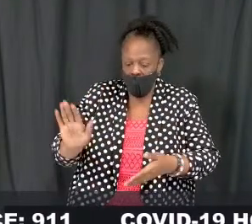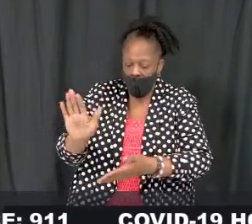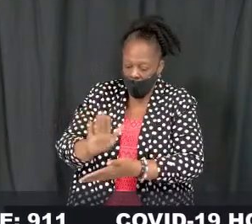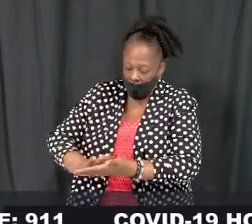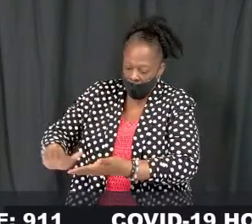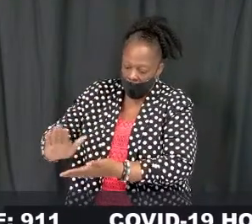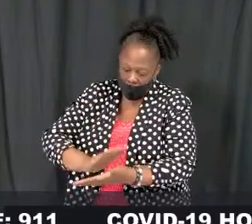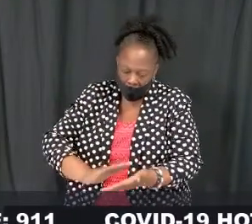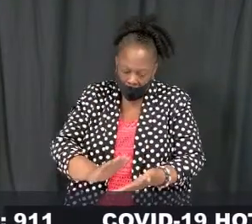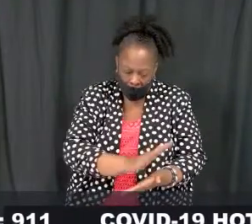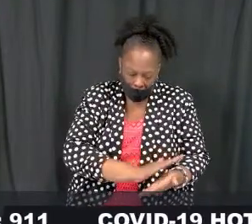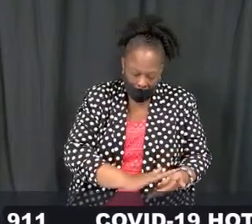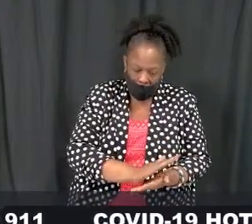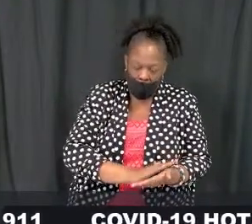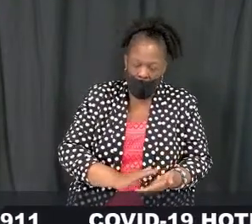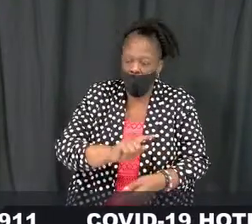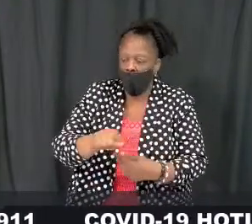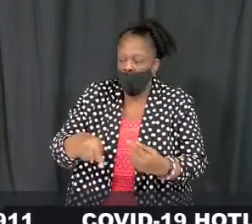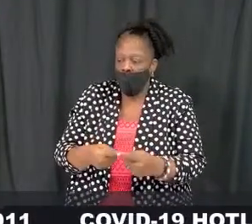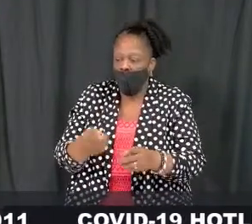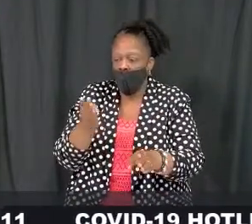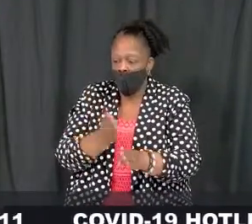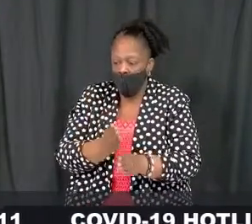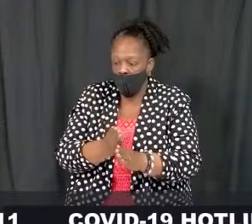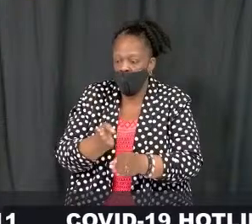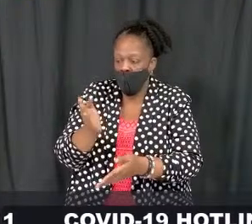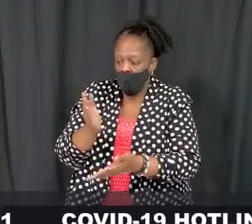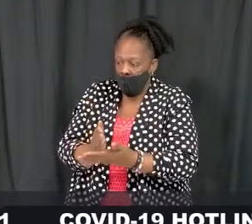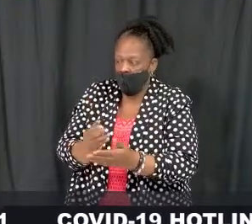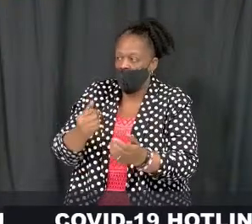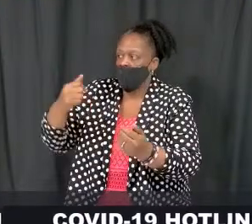sanitized before and after each trip.